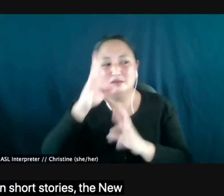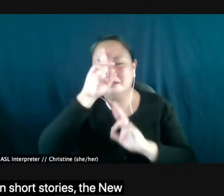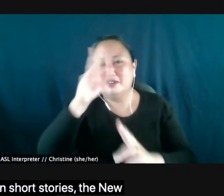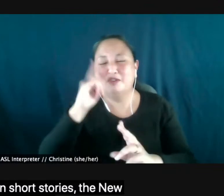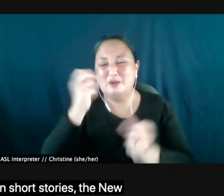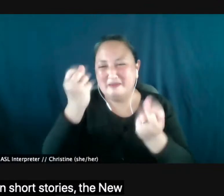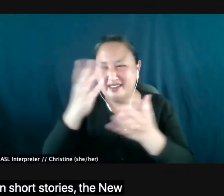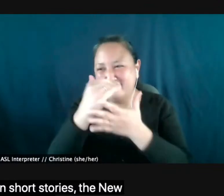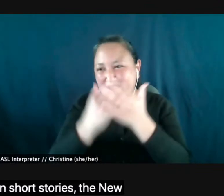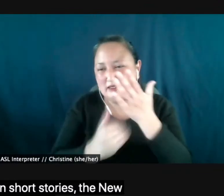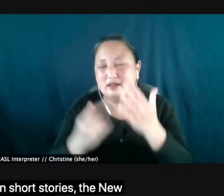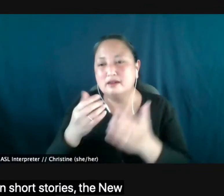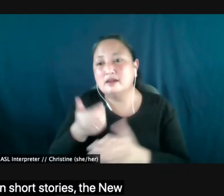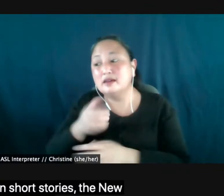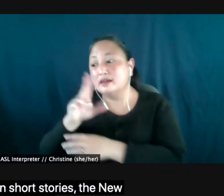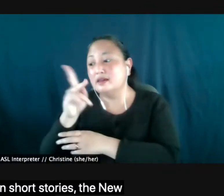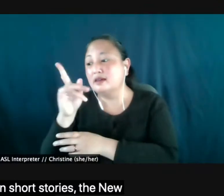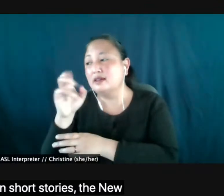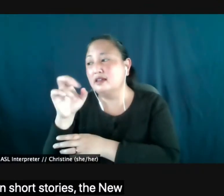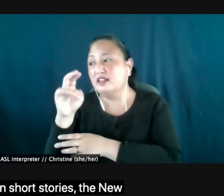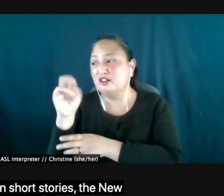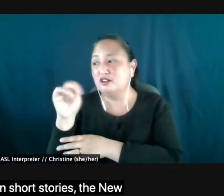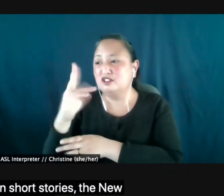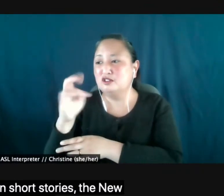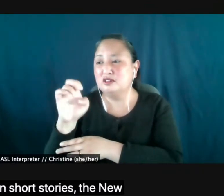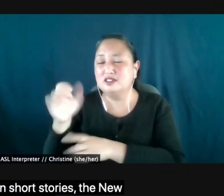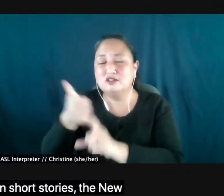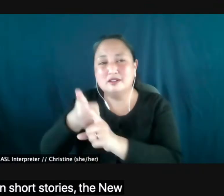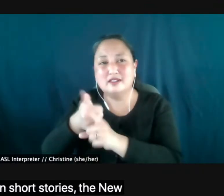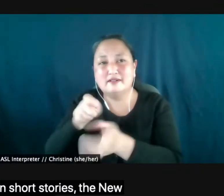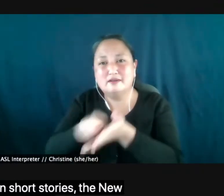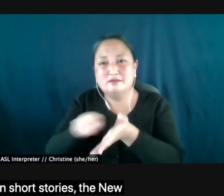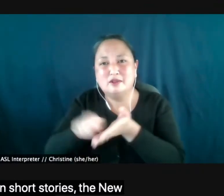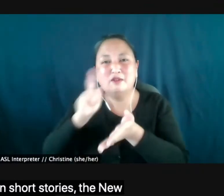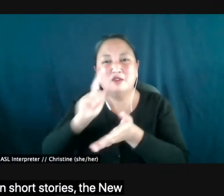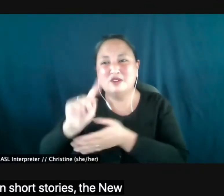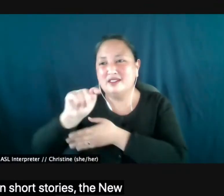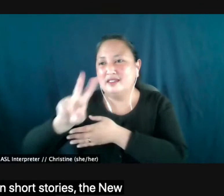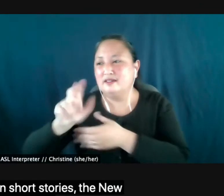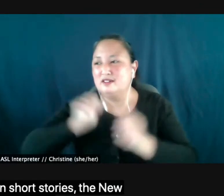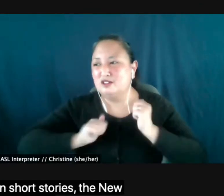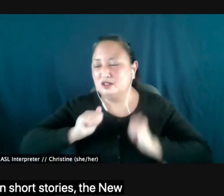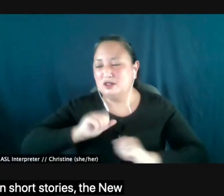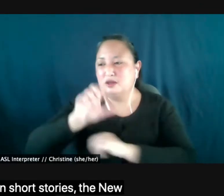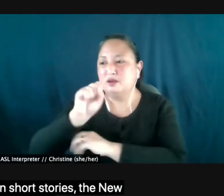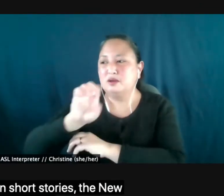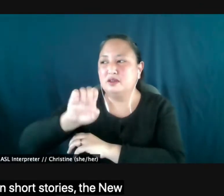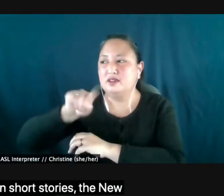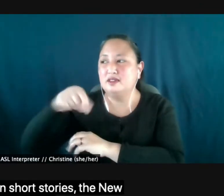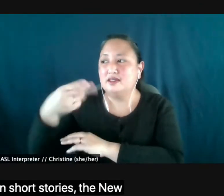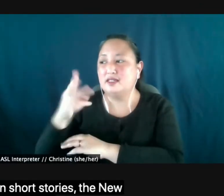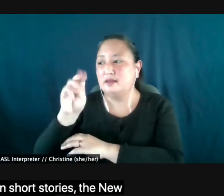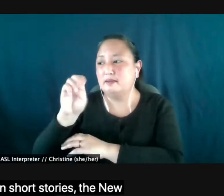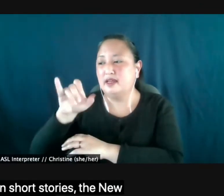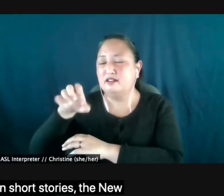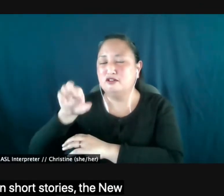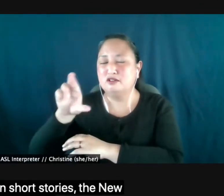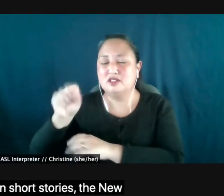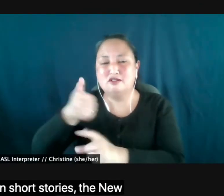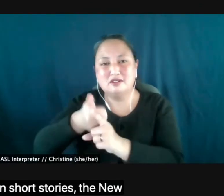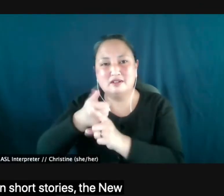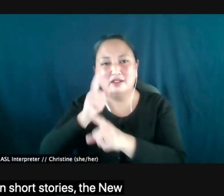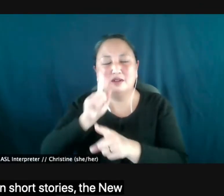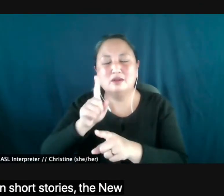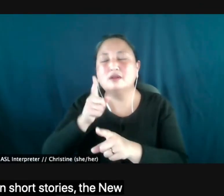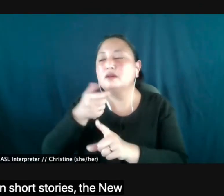Chee is a comedian and writer for Late Night with Seth Meyers. She has also written for the Golden Globes, The New Yorker, and The New York Times, and she is currently working